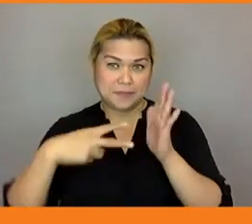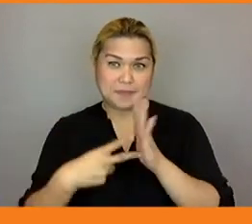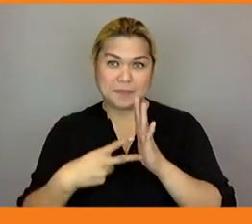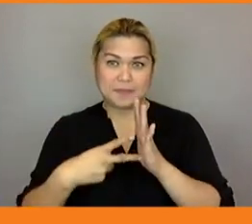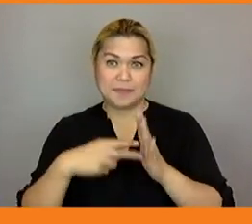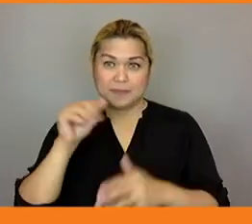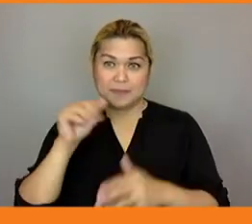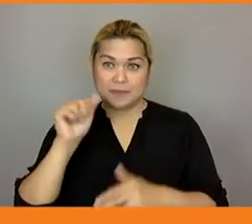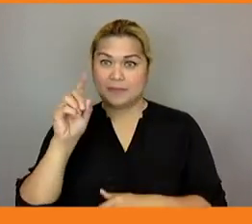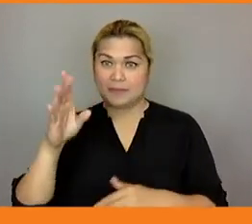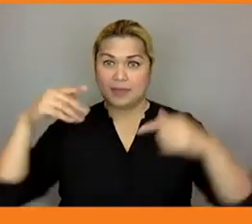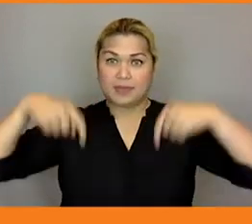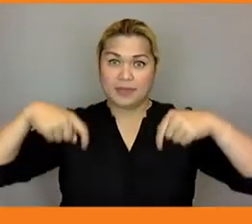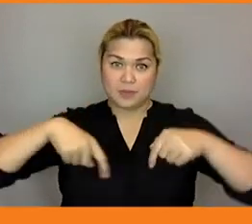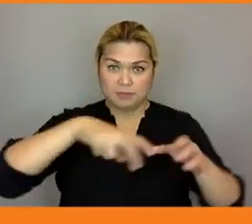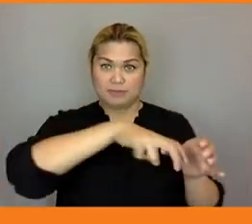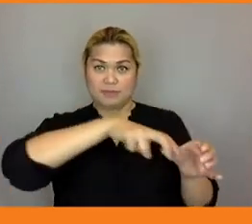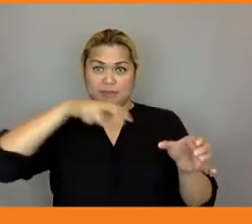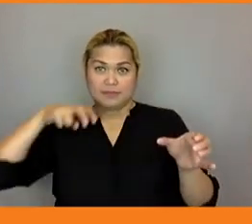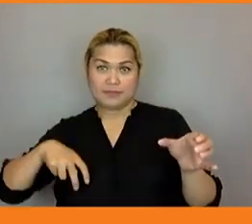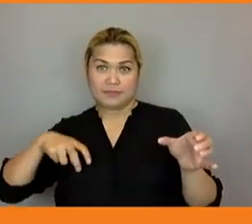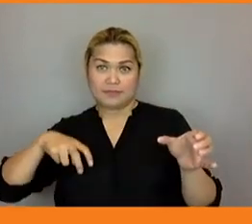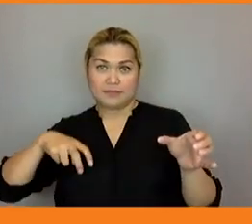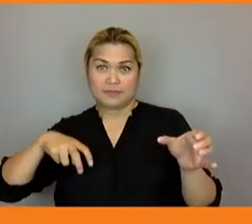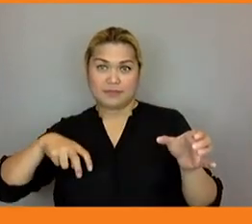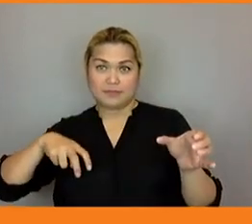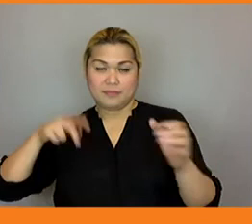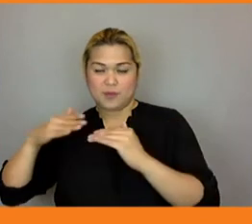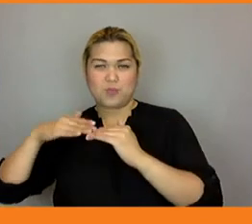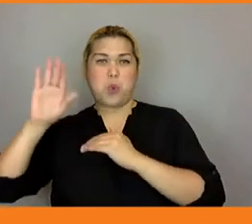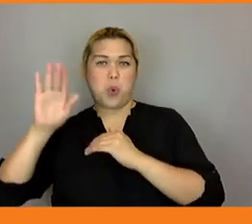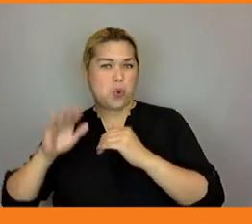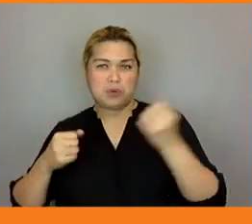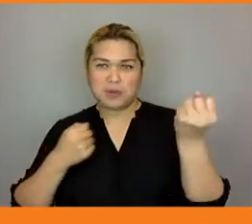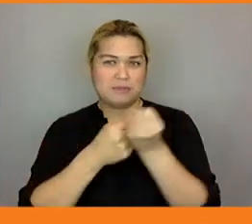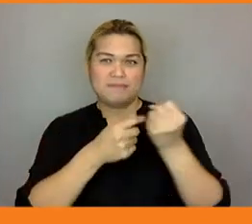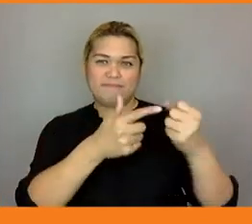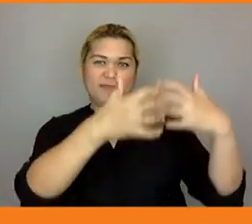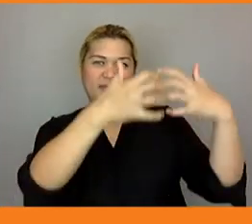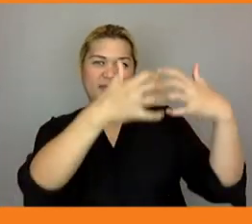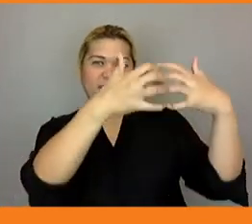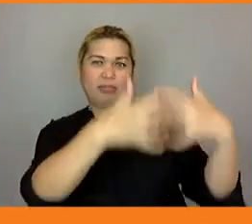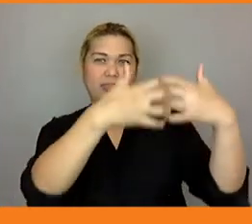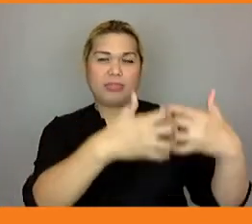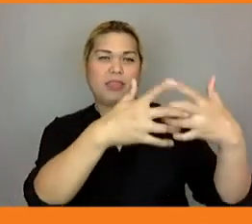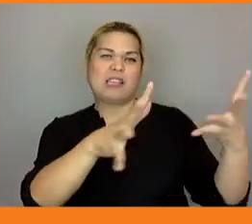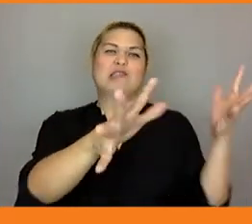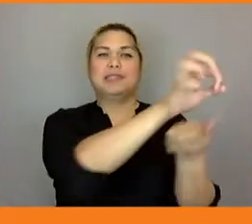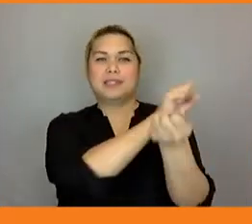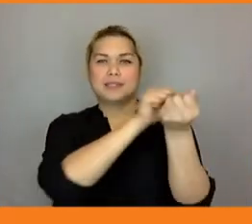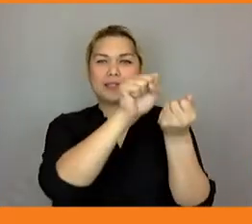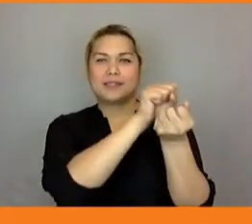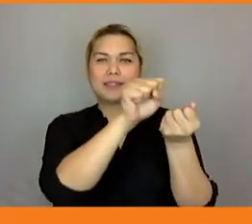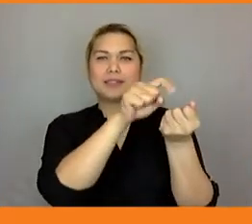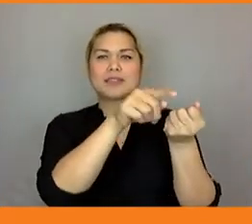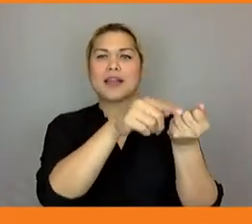maybe that projects that are harmful to communities and instead focus on a community-led energy solution,